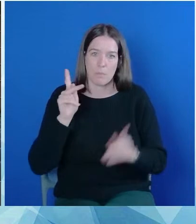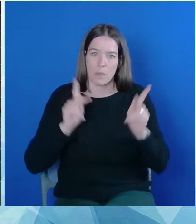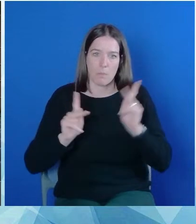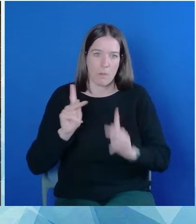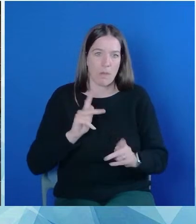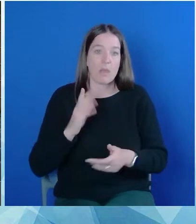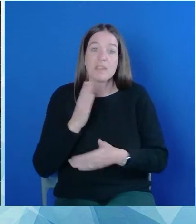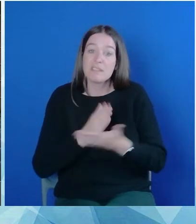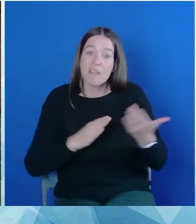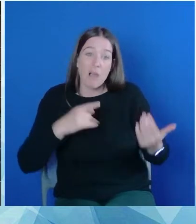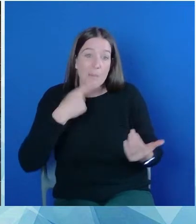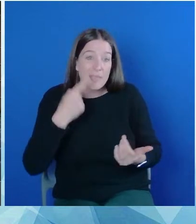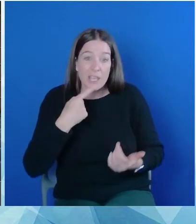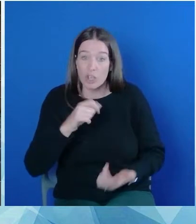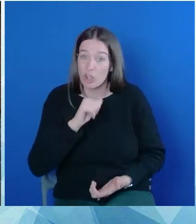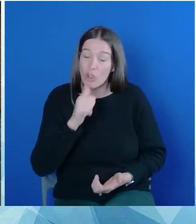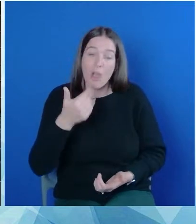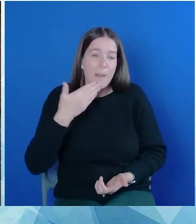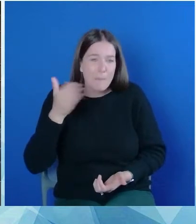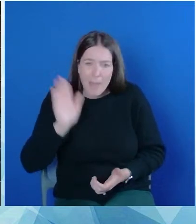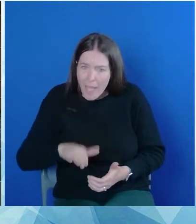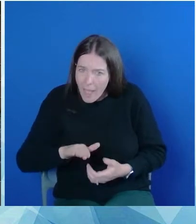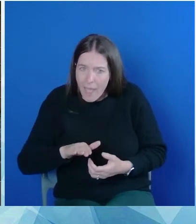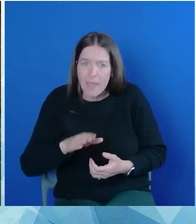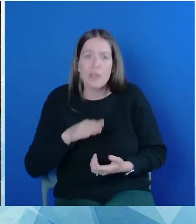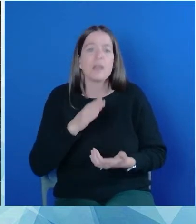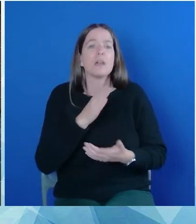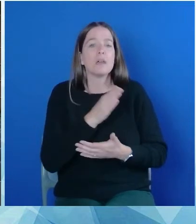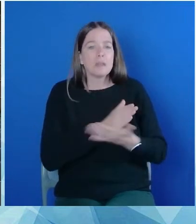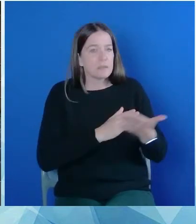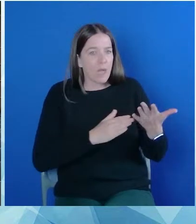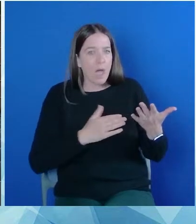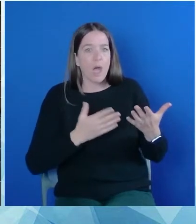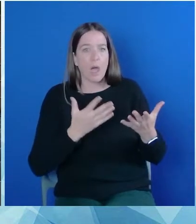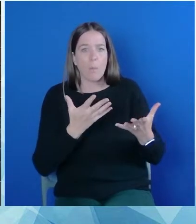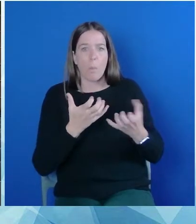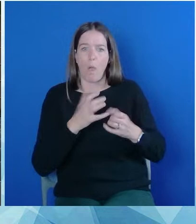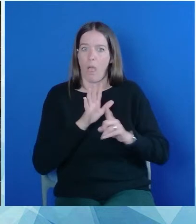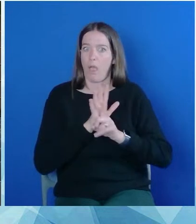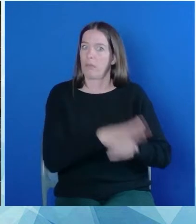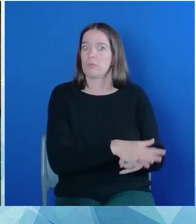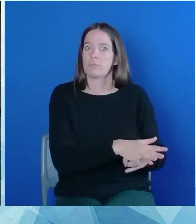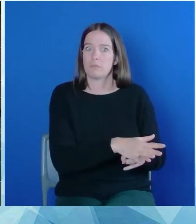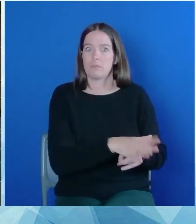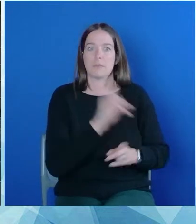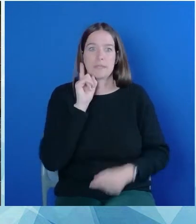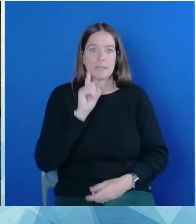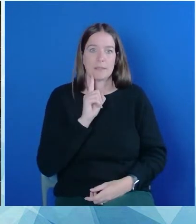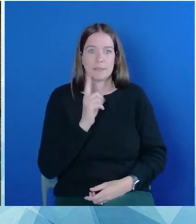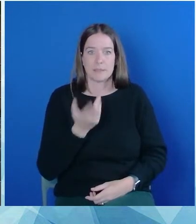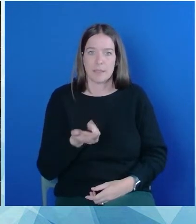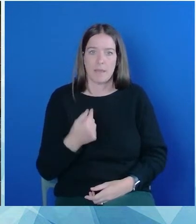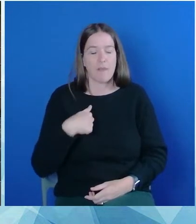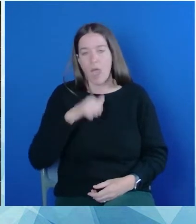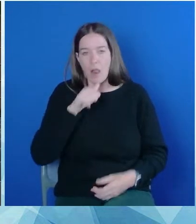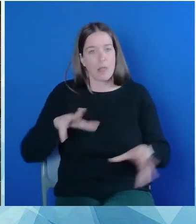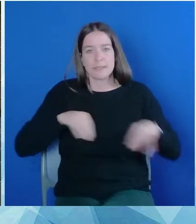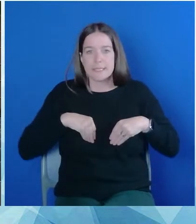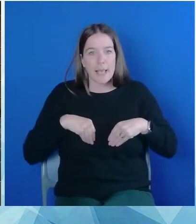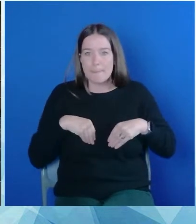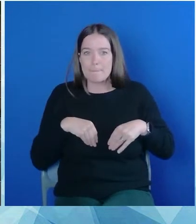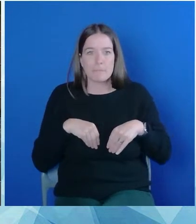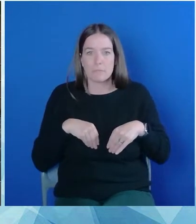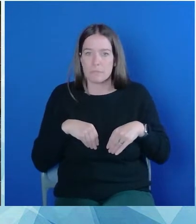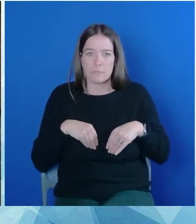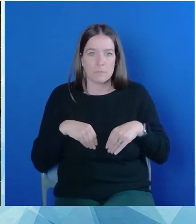hearing people. Some hearing people are fine and they aren't bad, but some hearing people do want to oppress deaf people, and we